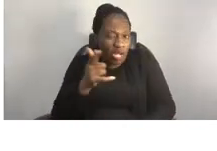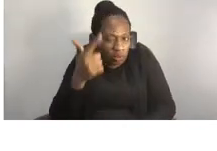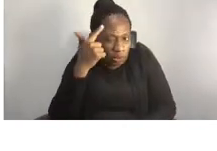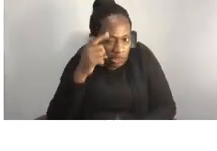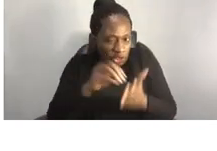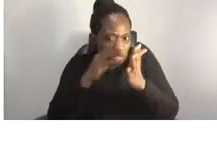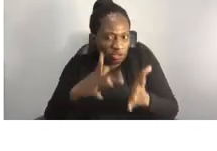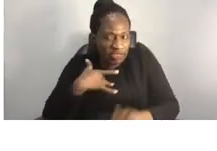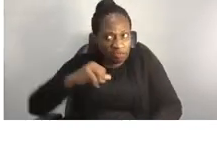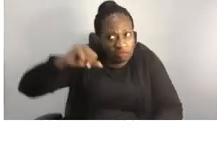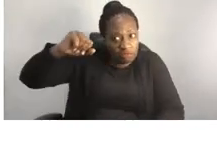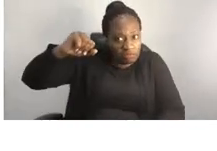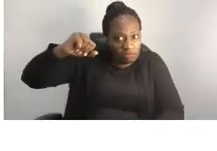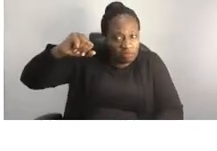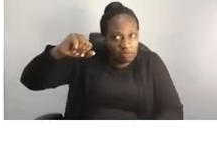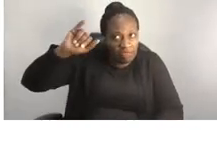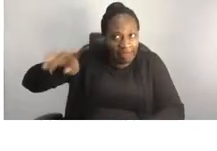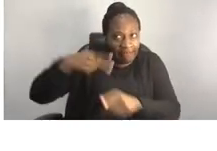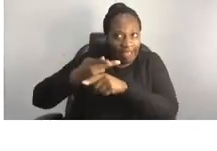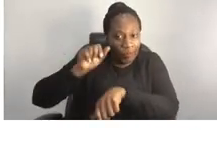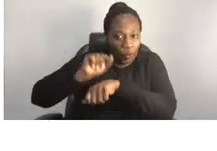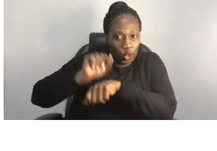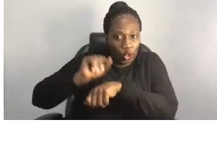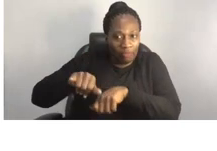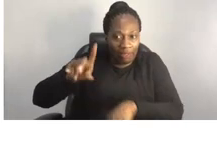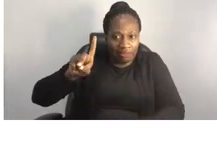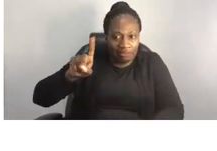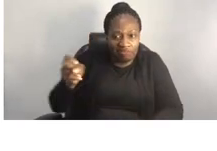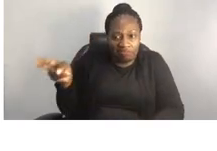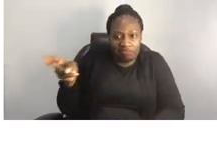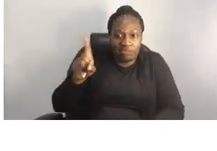students might be resistant to disposable assignments?